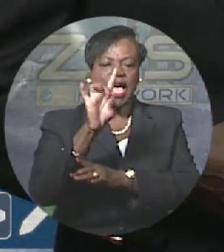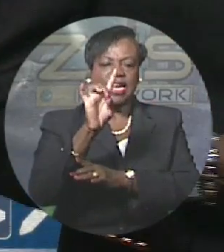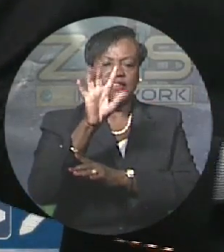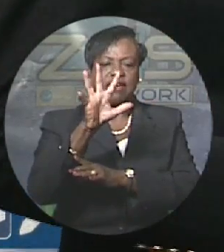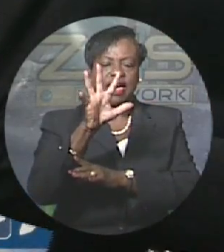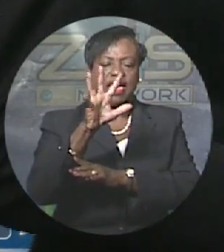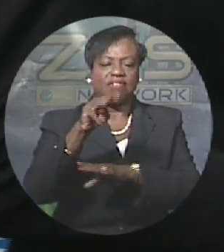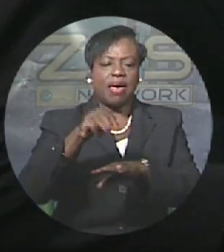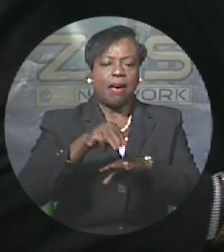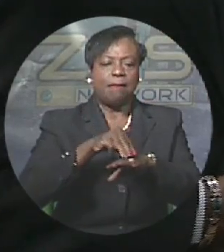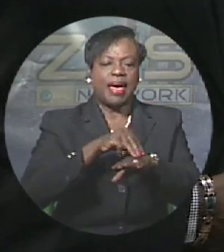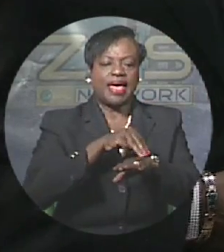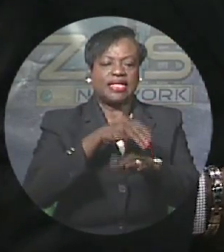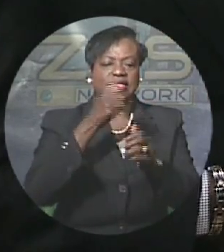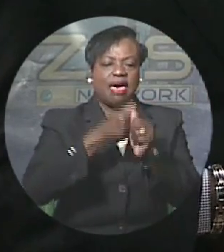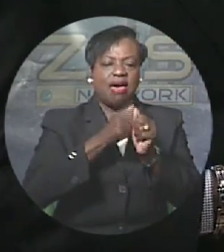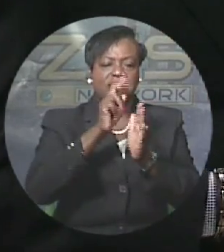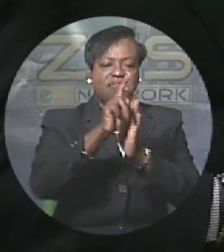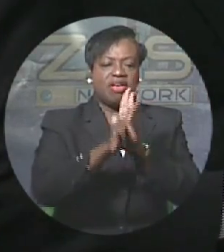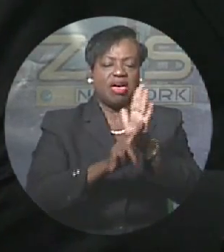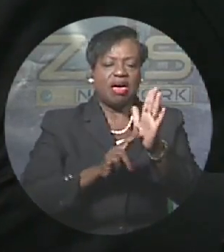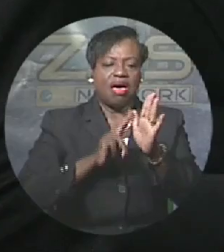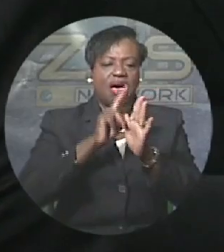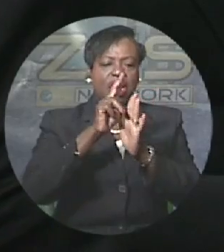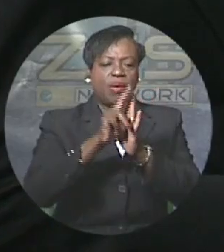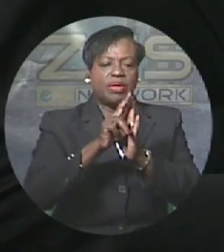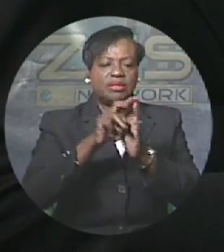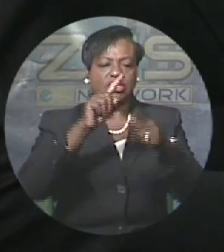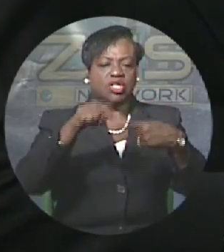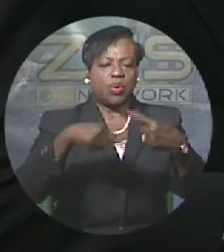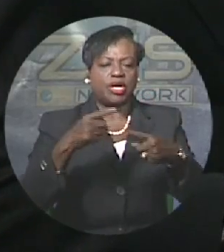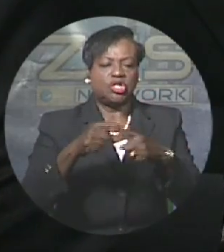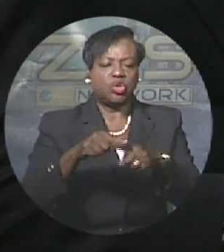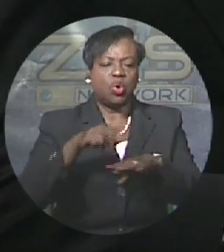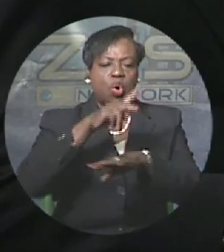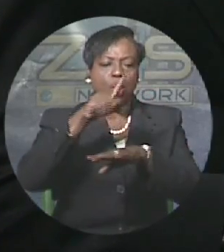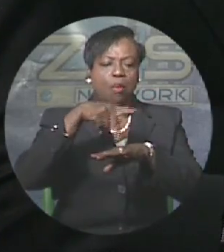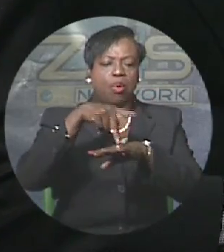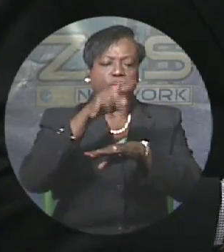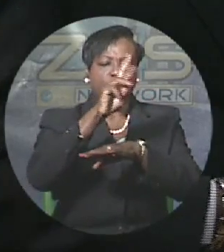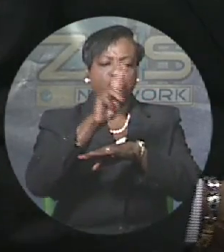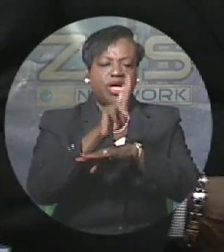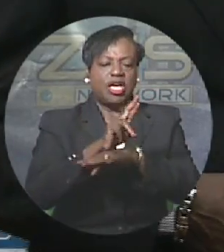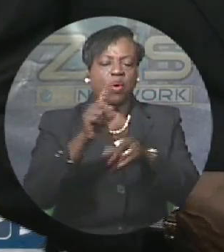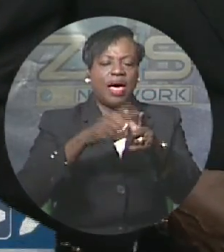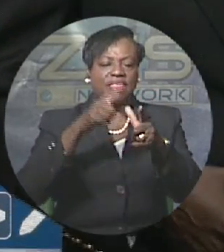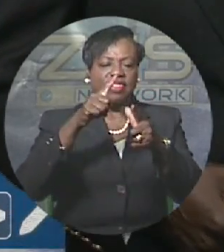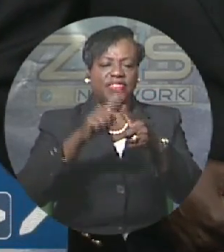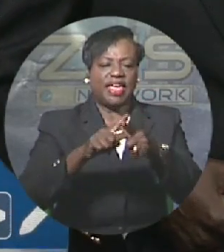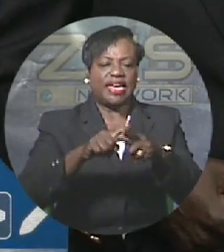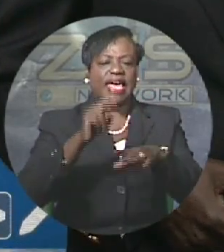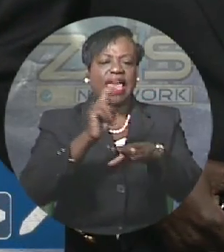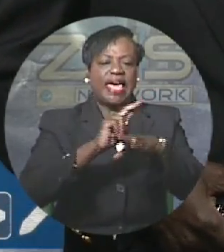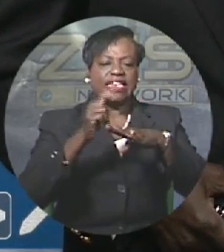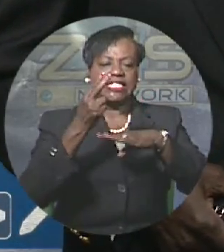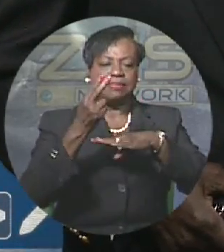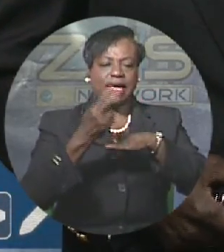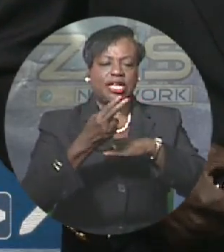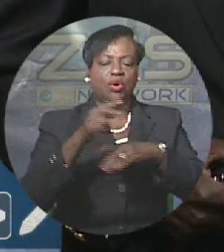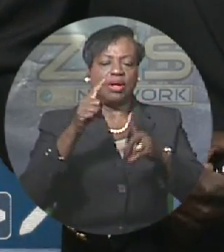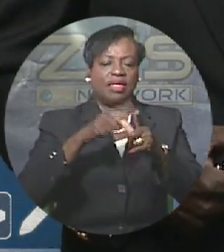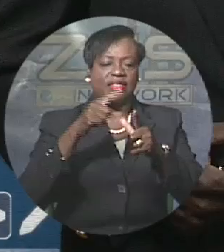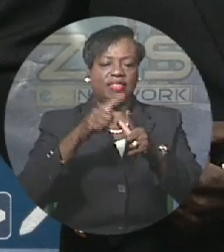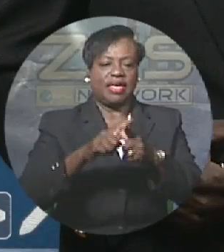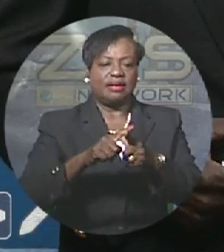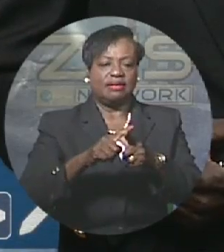185 miles per hour as Irma now takes aim for Puerto Rico and then eventually Hispaniola. And after Hispaniola, it's going to be the southeast Bahamas and the